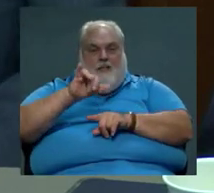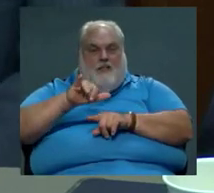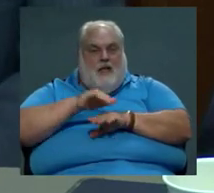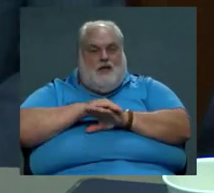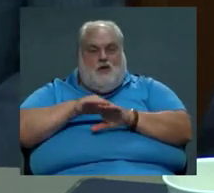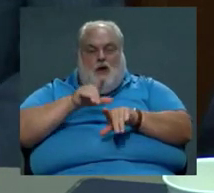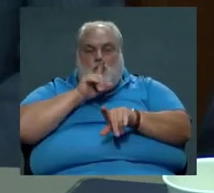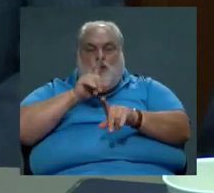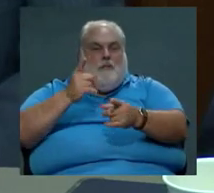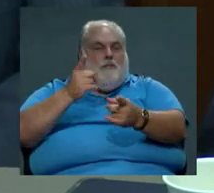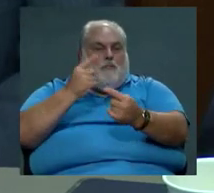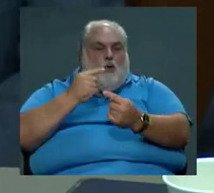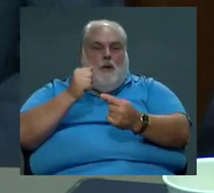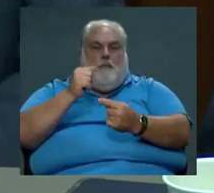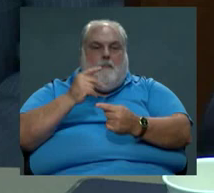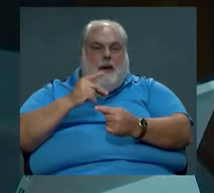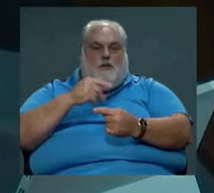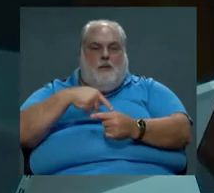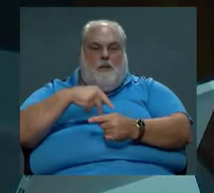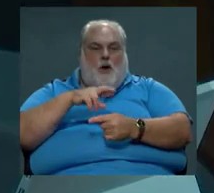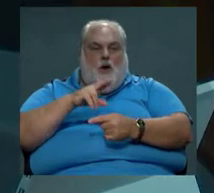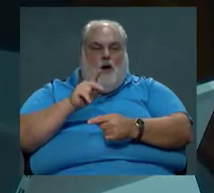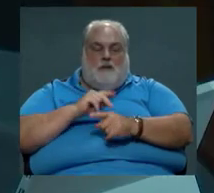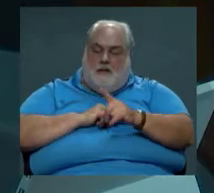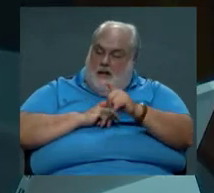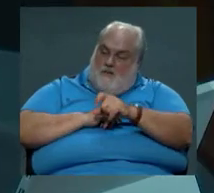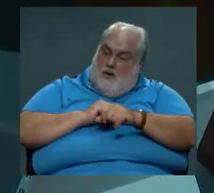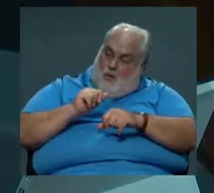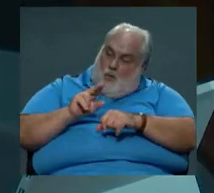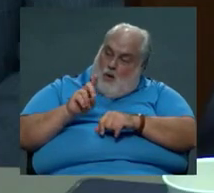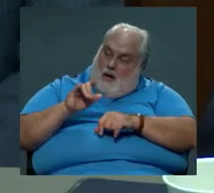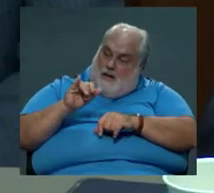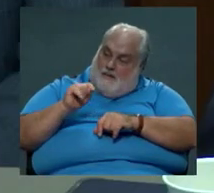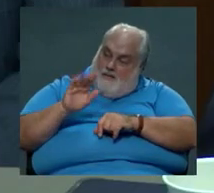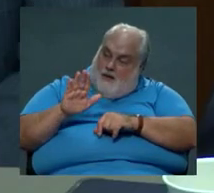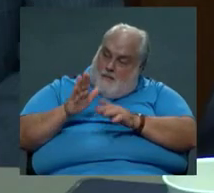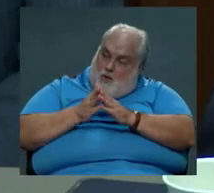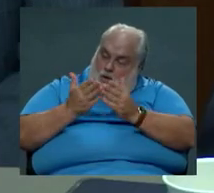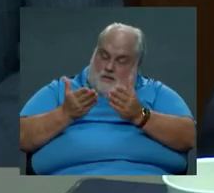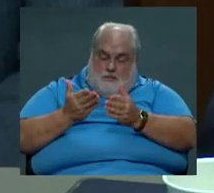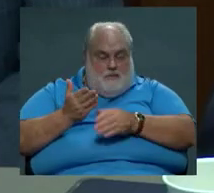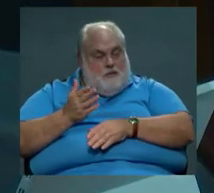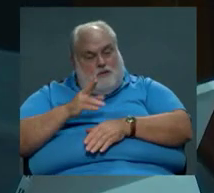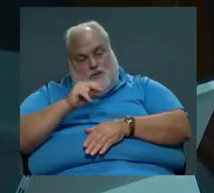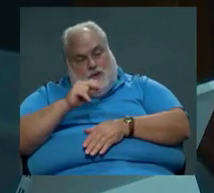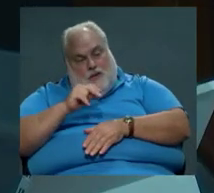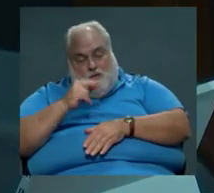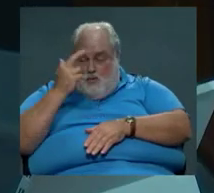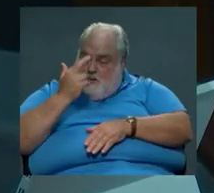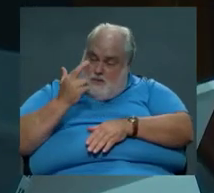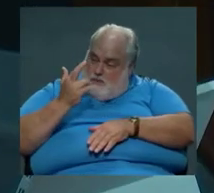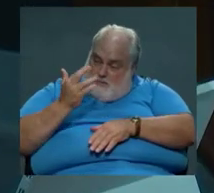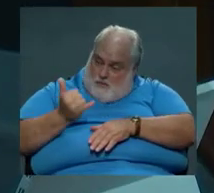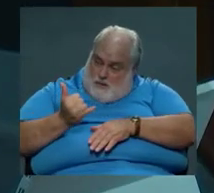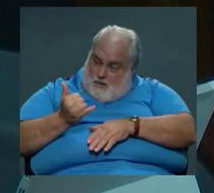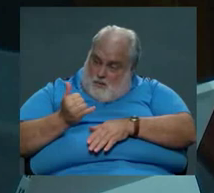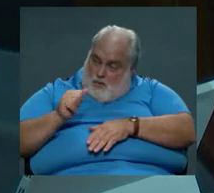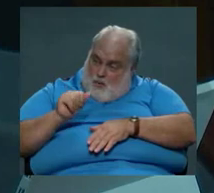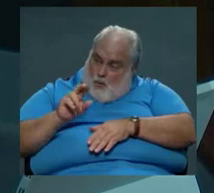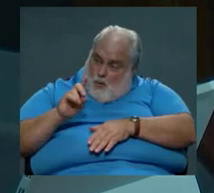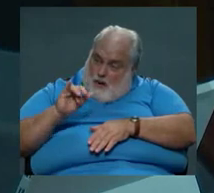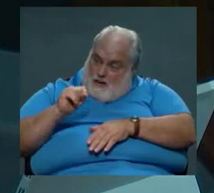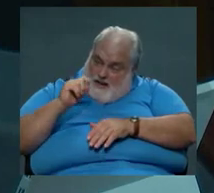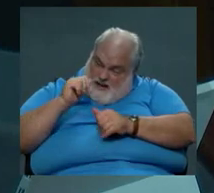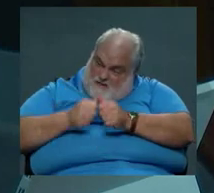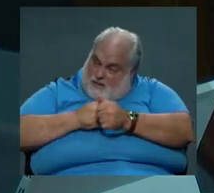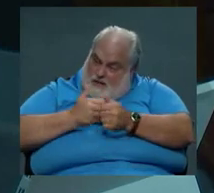they don't report to the park staff. Have we ever audited their books? We have not. Is there any reason? I mean, we audit everything else